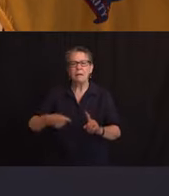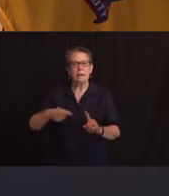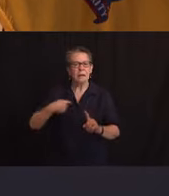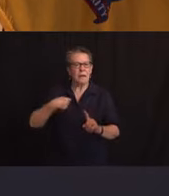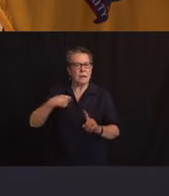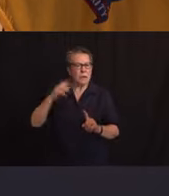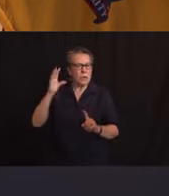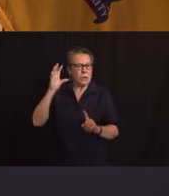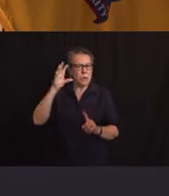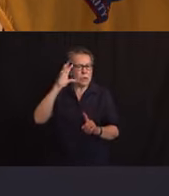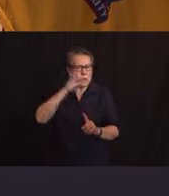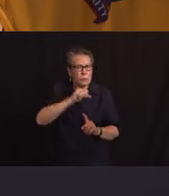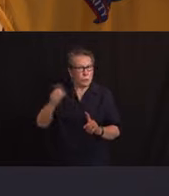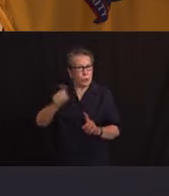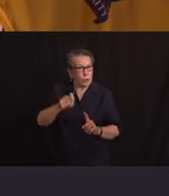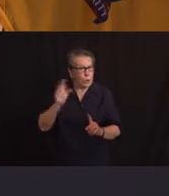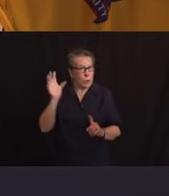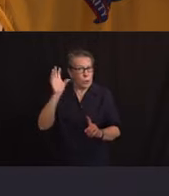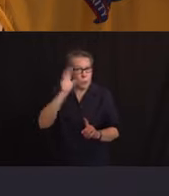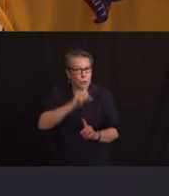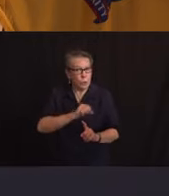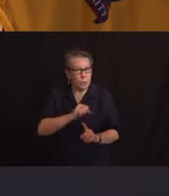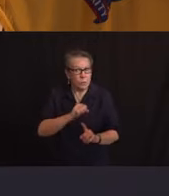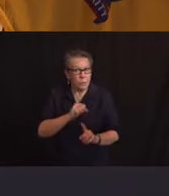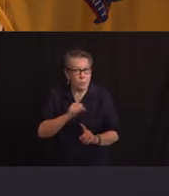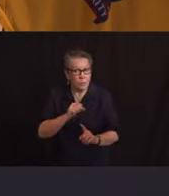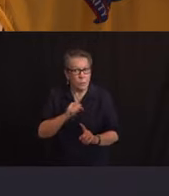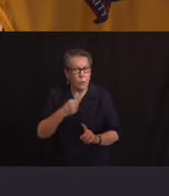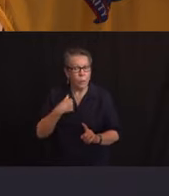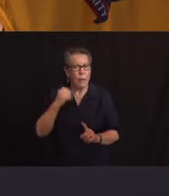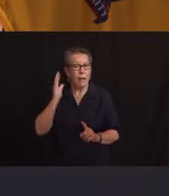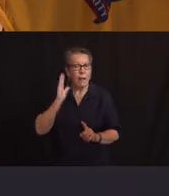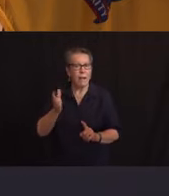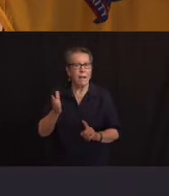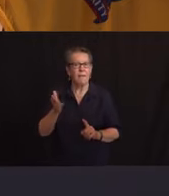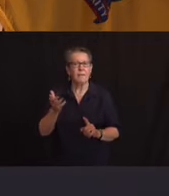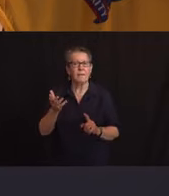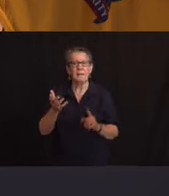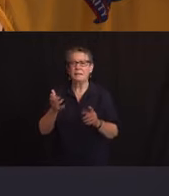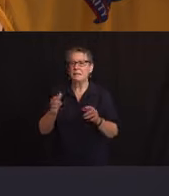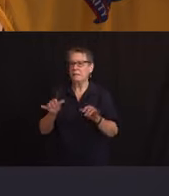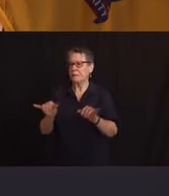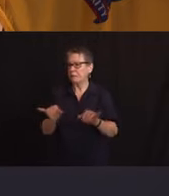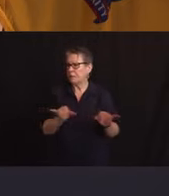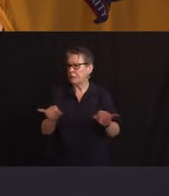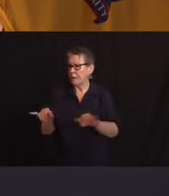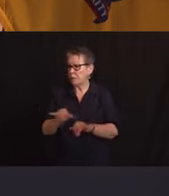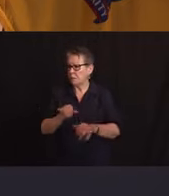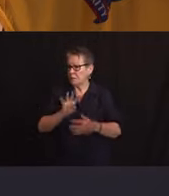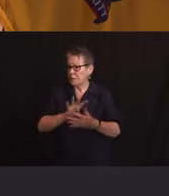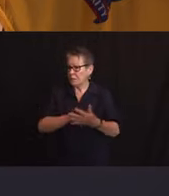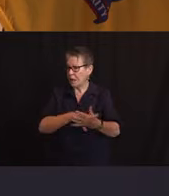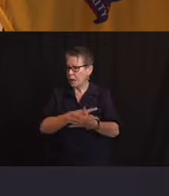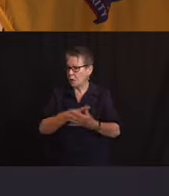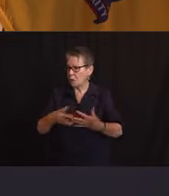a schedule that's similar to that which we've been on